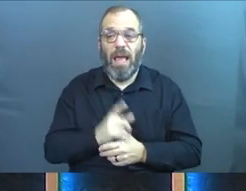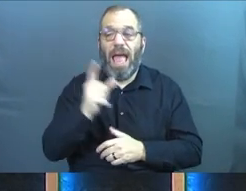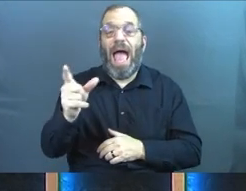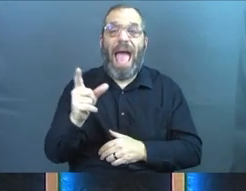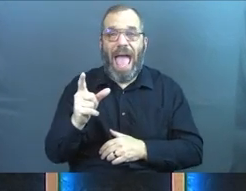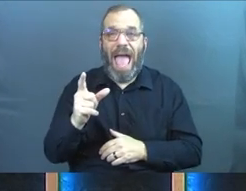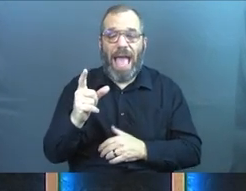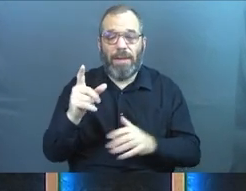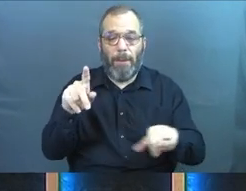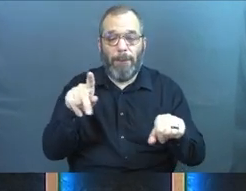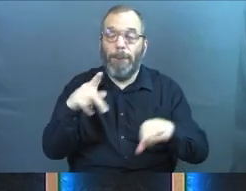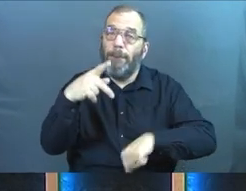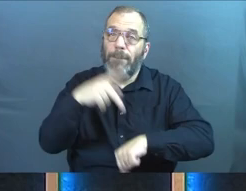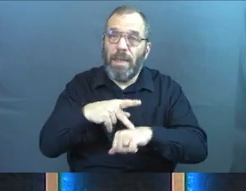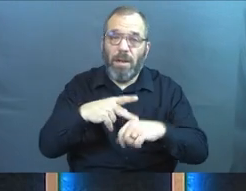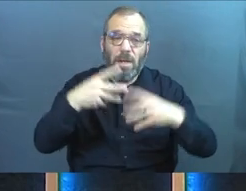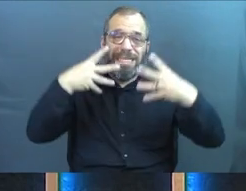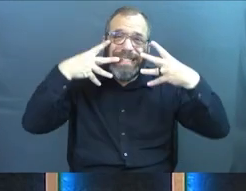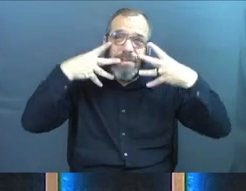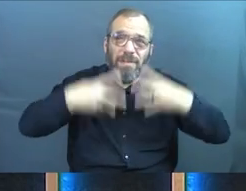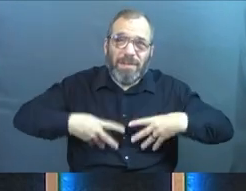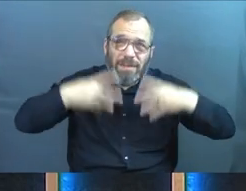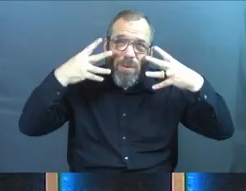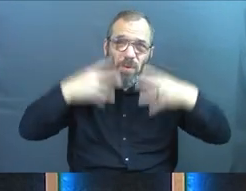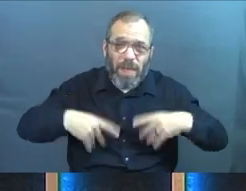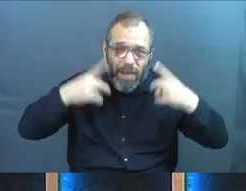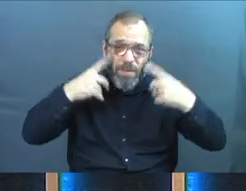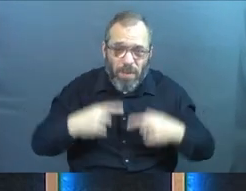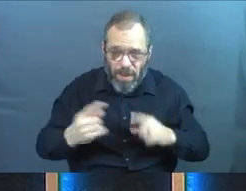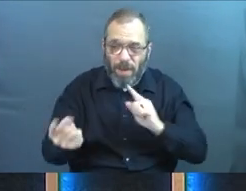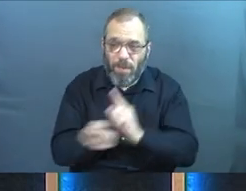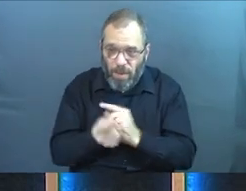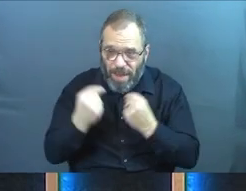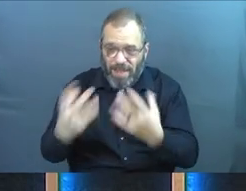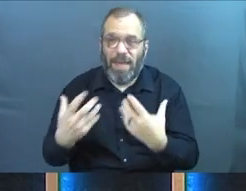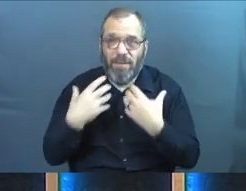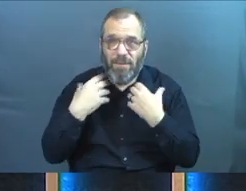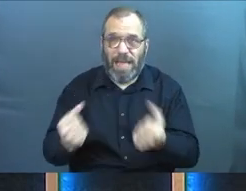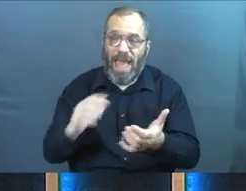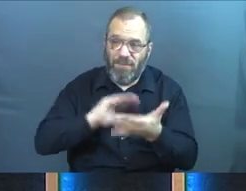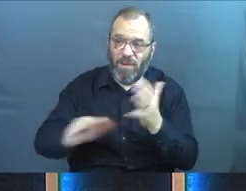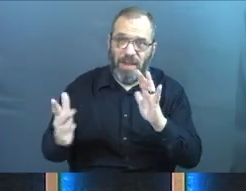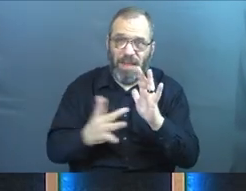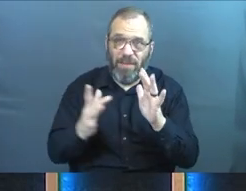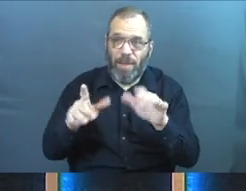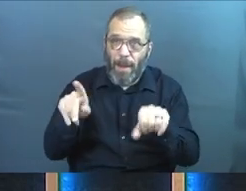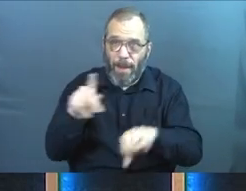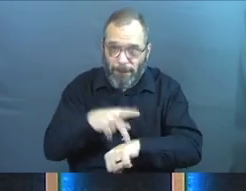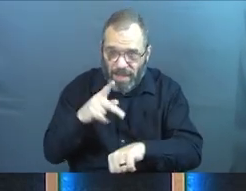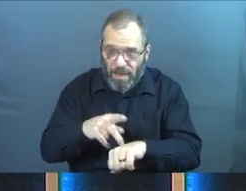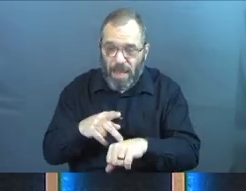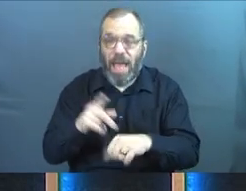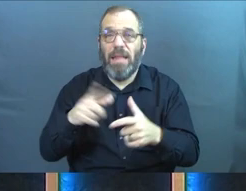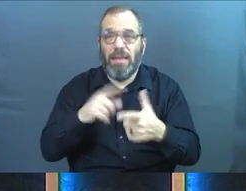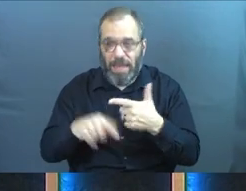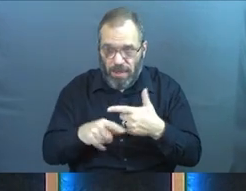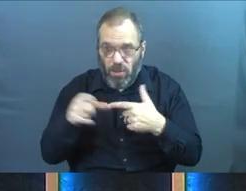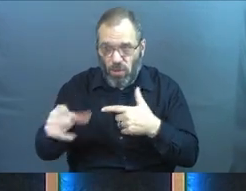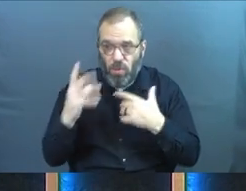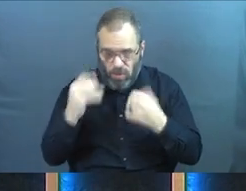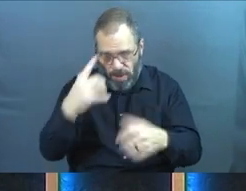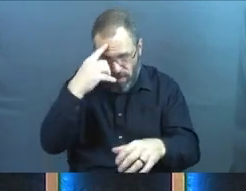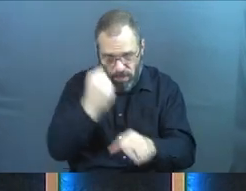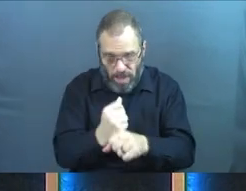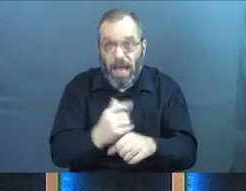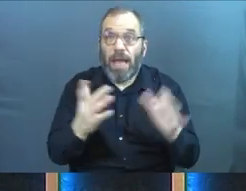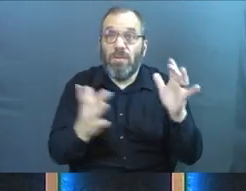going to weep bitterly, and he's going to come back to me, and I'm going to restore him and forgive him, and then you're going to come back and strengthen your brothers, Peter.